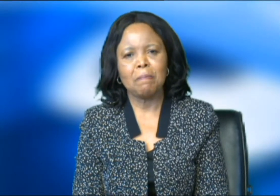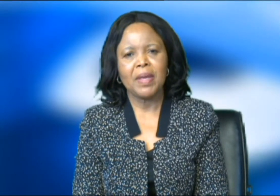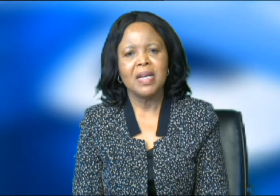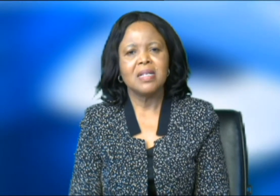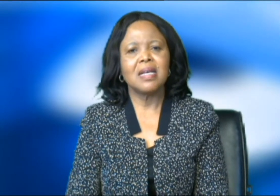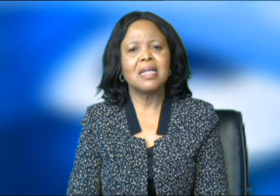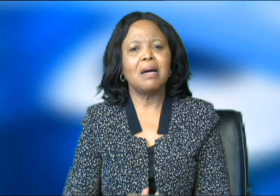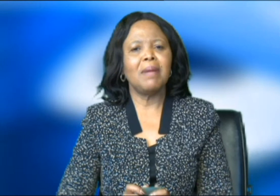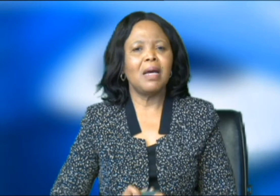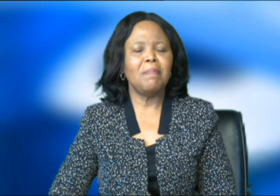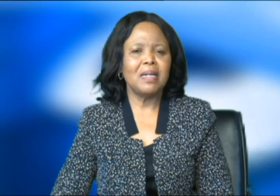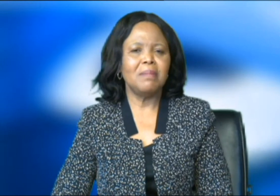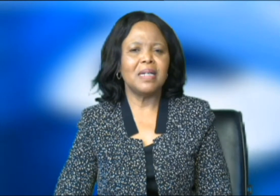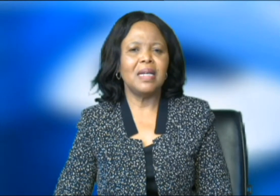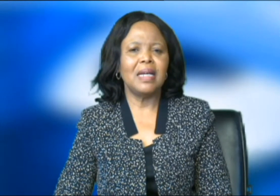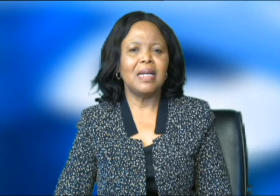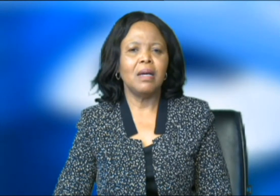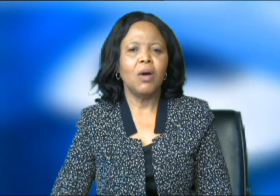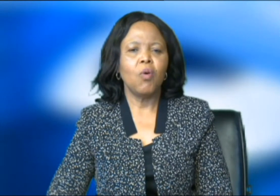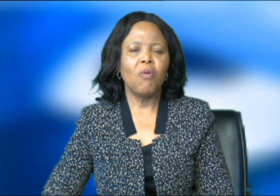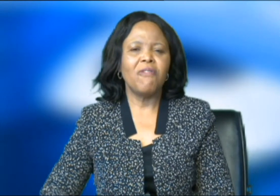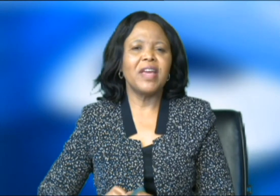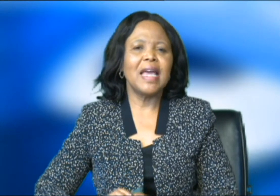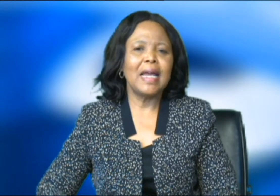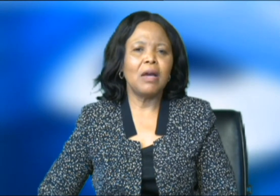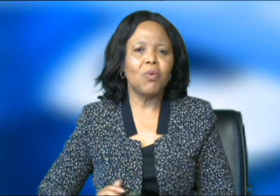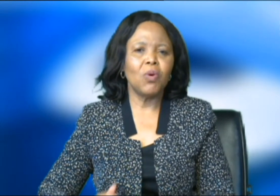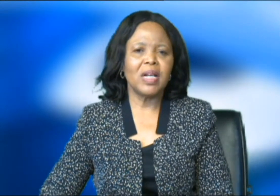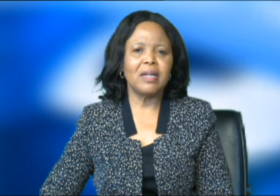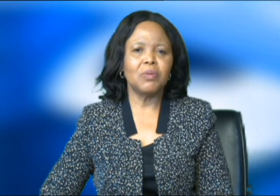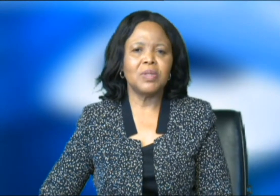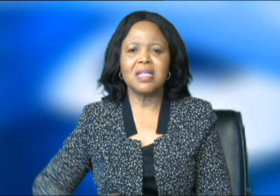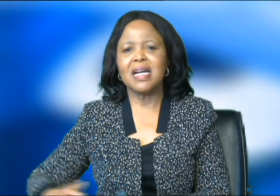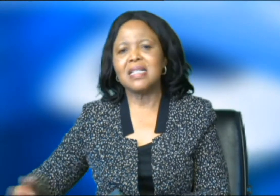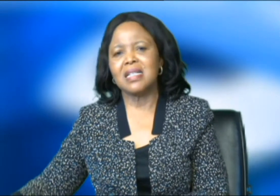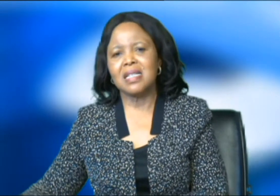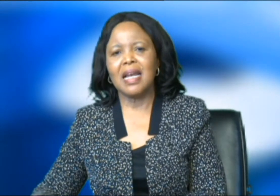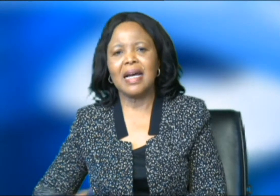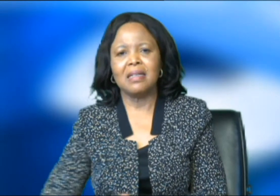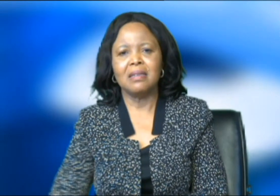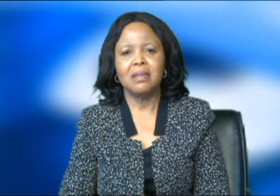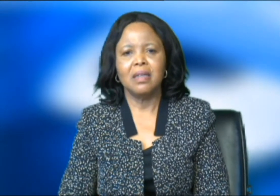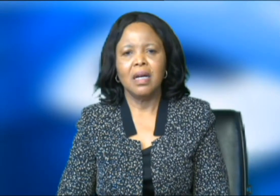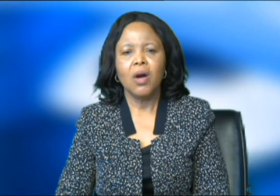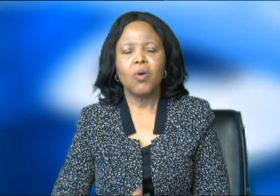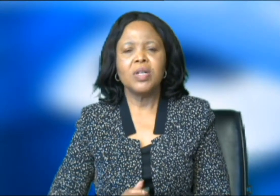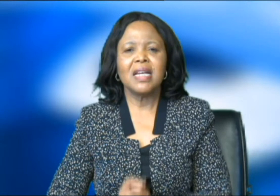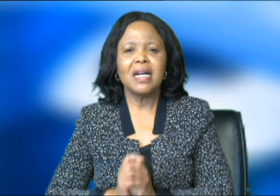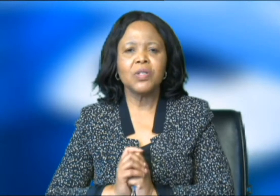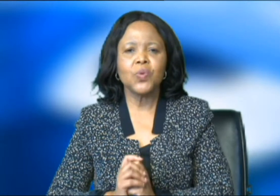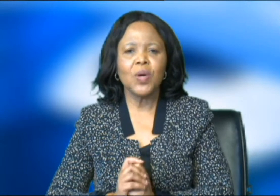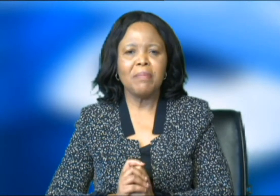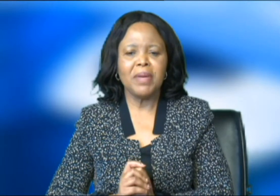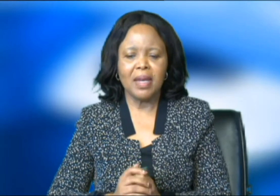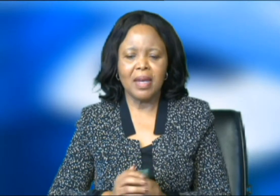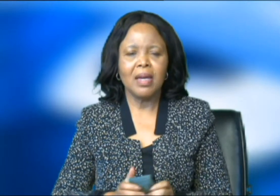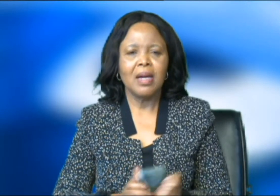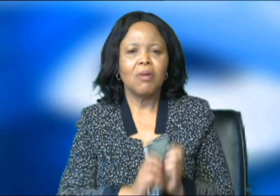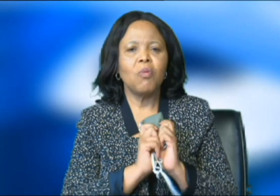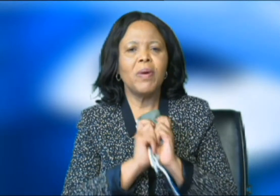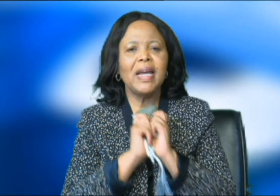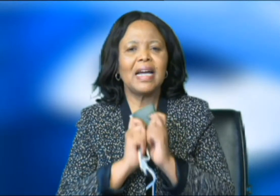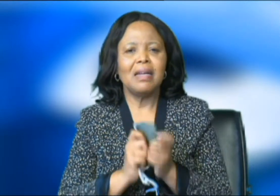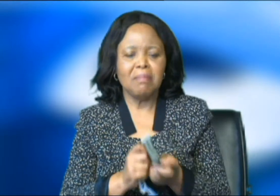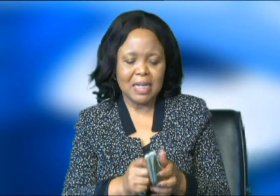kahle setama lapha nebekunene kuvikela umkhuhlane ukuthi singathathelani kodwa nangisuka